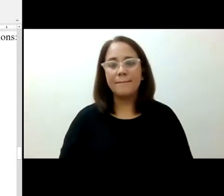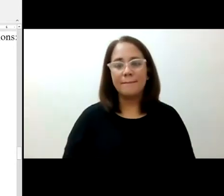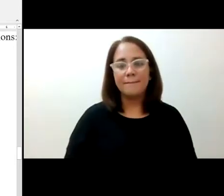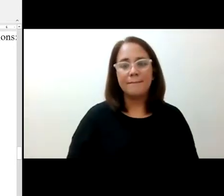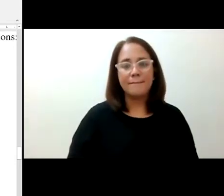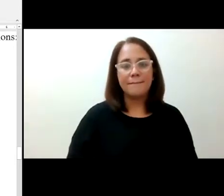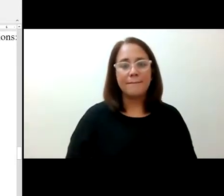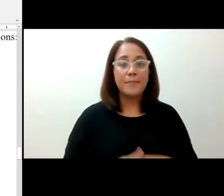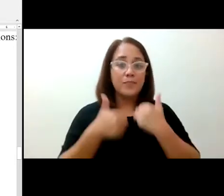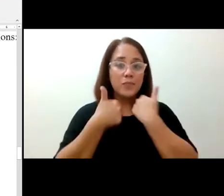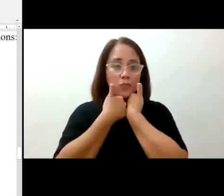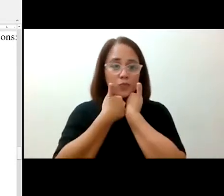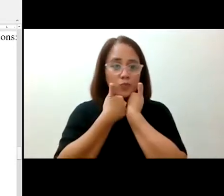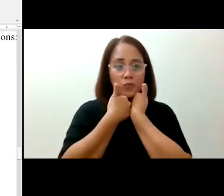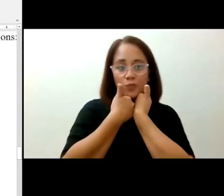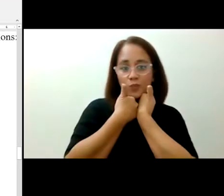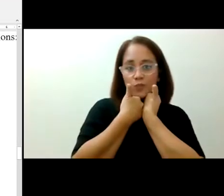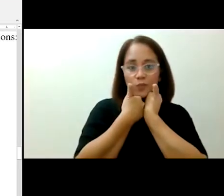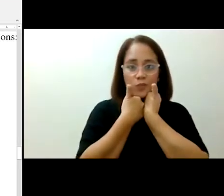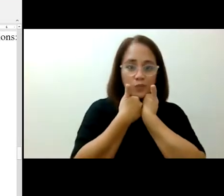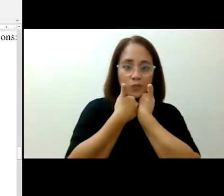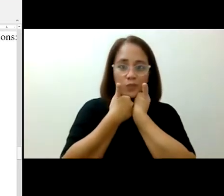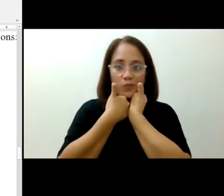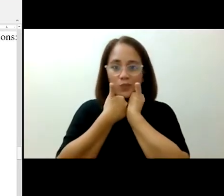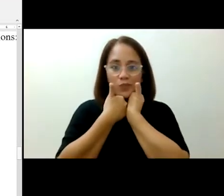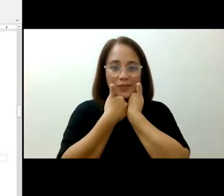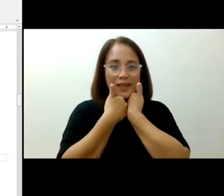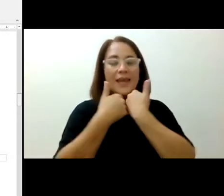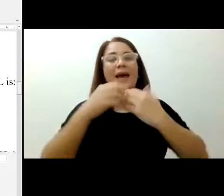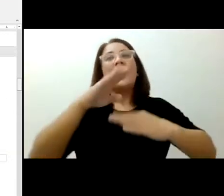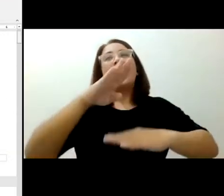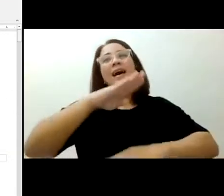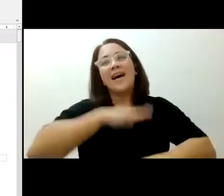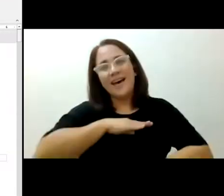Okay. So I'm satisfied